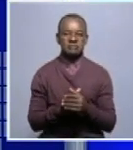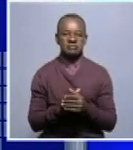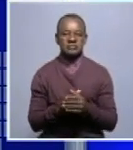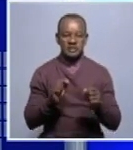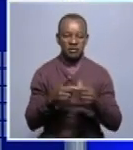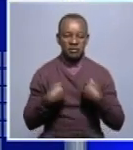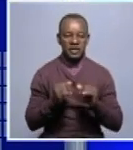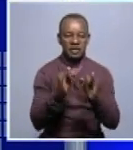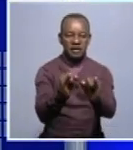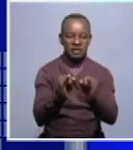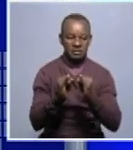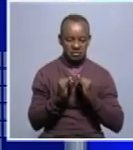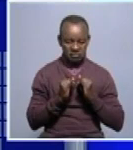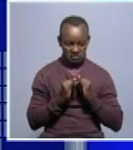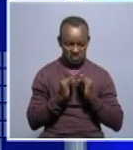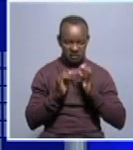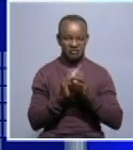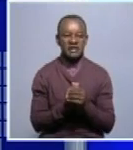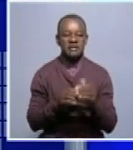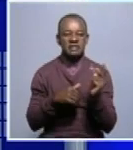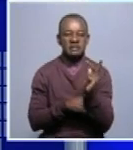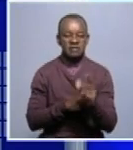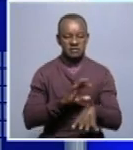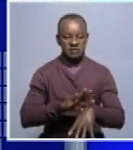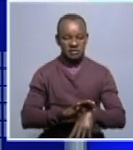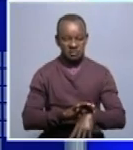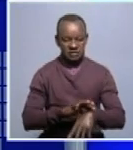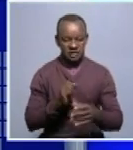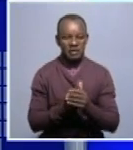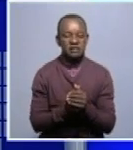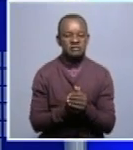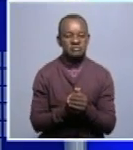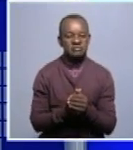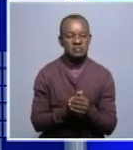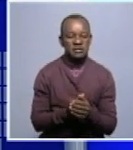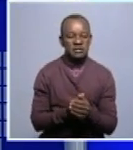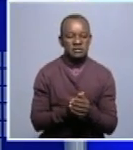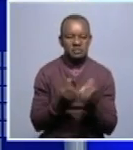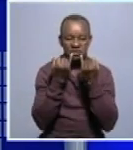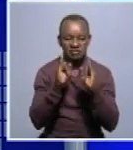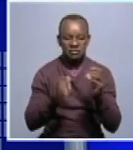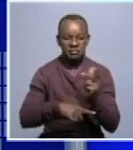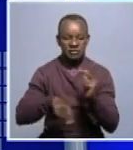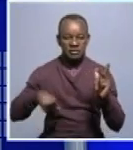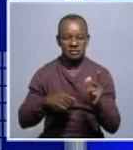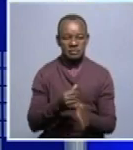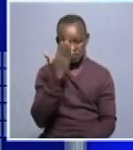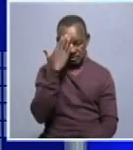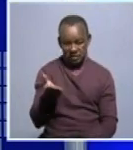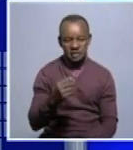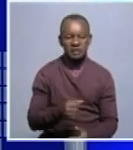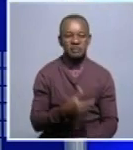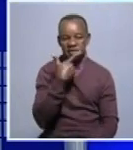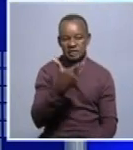A very good evening to you, Dr. Hailu, and thank you so much for joining us. Good evening, and good evening to your viewers. Thank you so